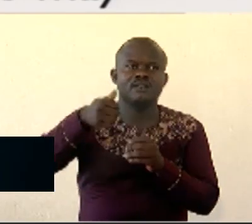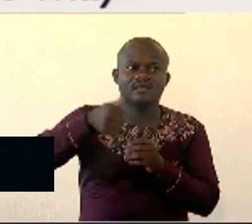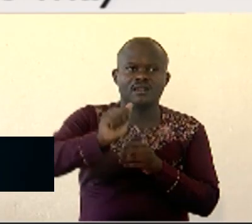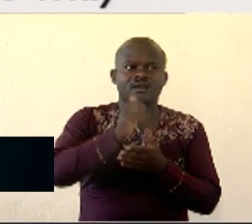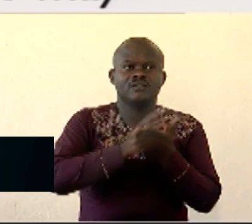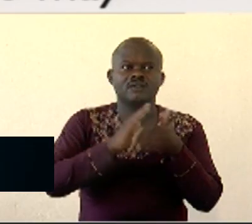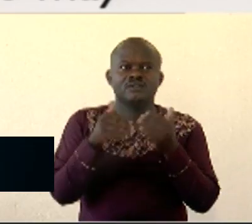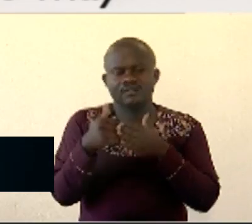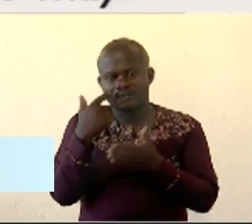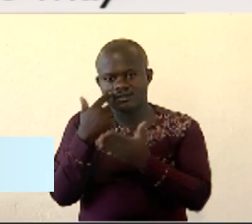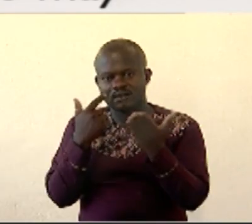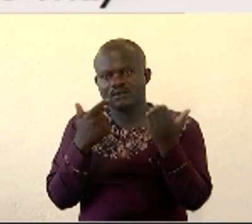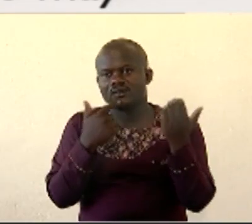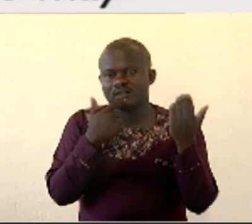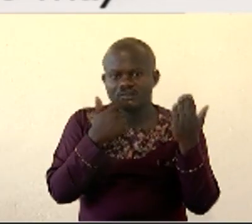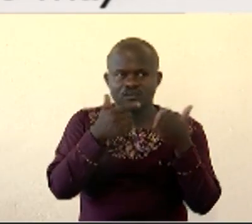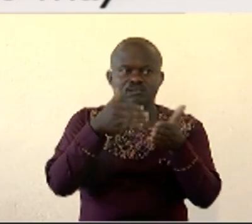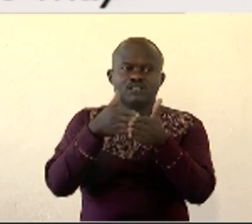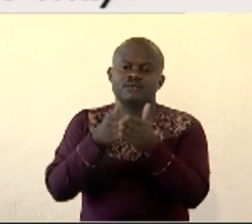the rate of photosynthesis is going to be limited.